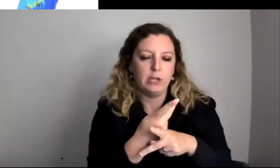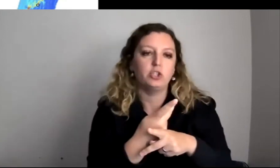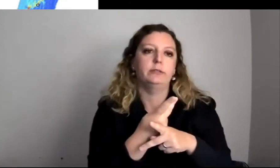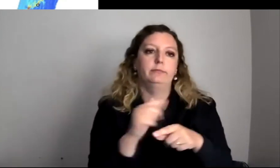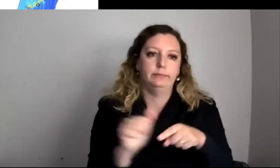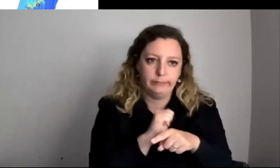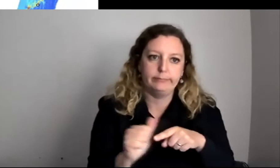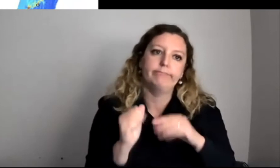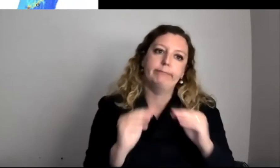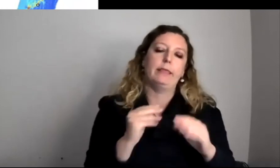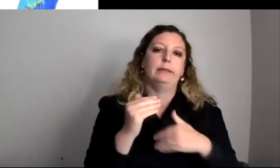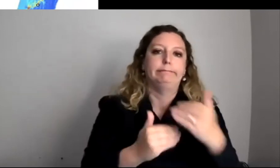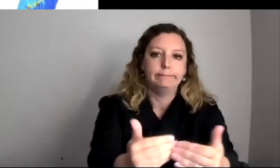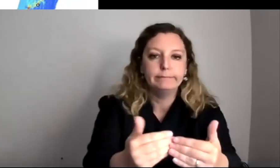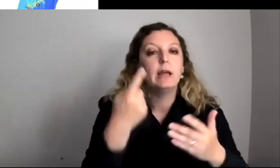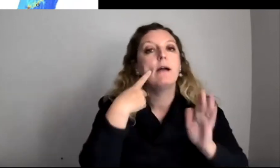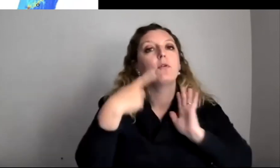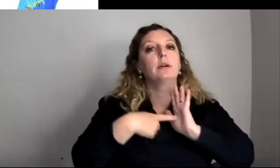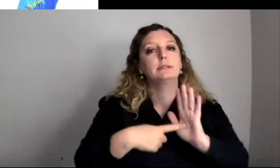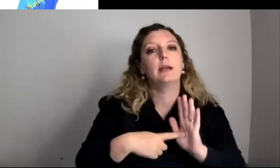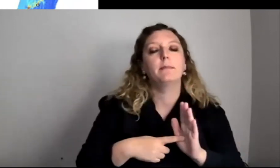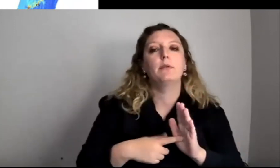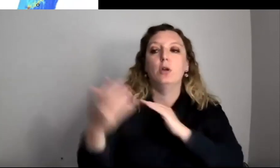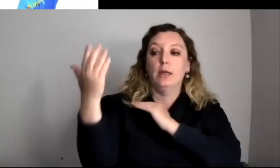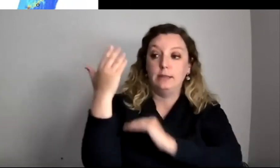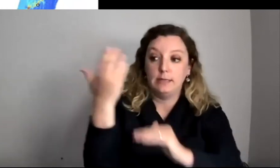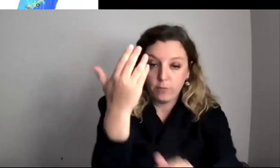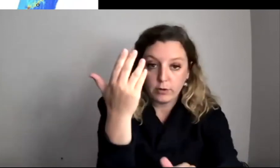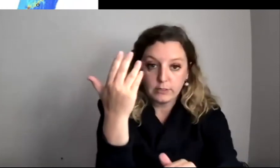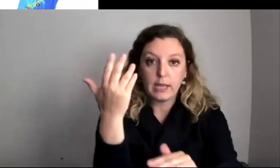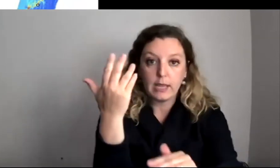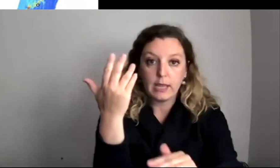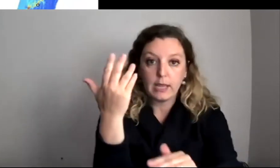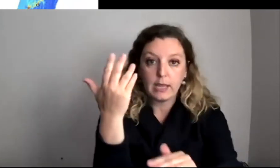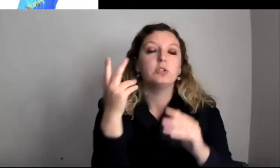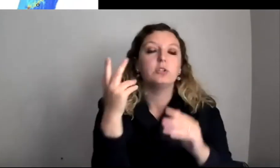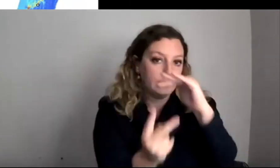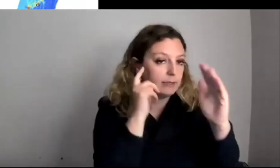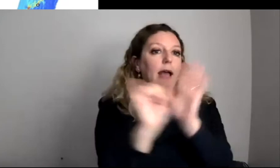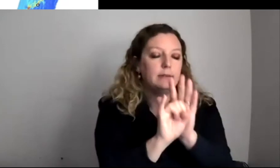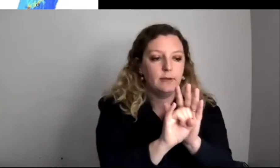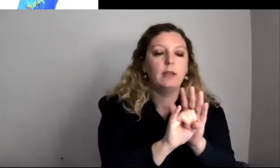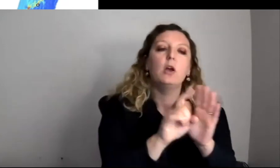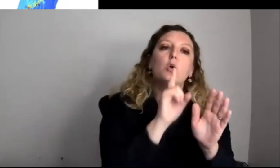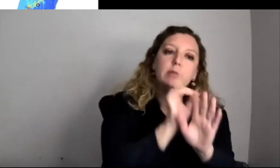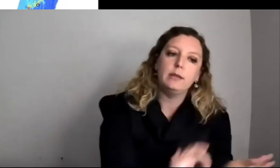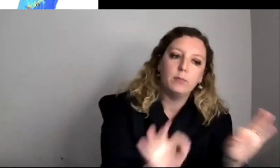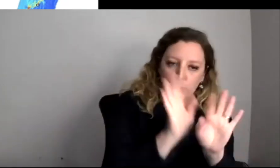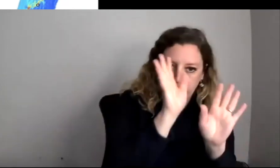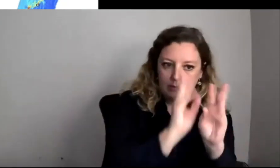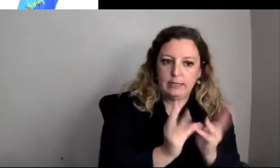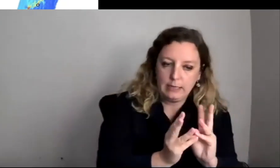forward. So, for instance, our deforestation protections allow us to identify important climate refugia. We can